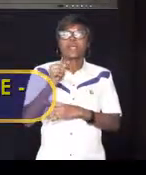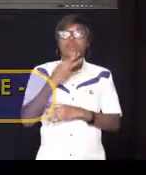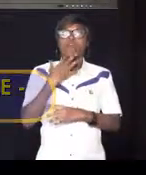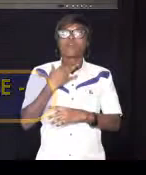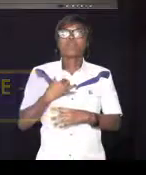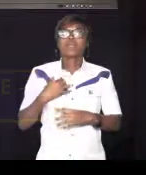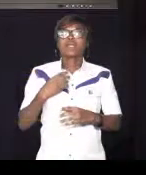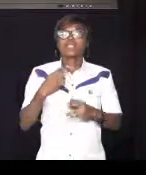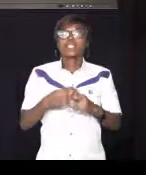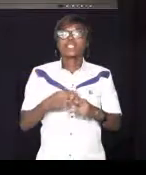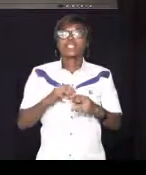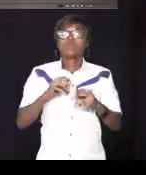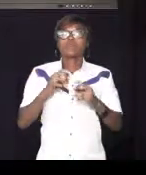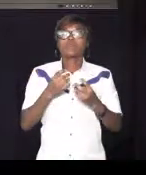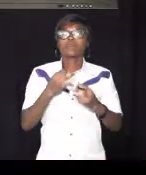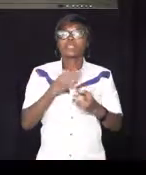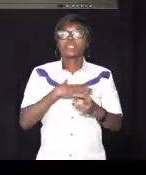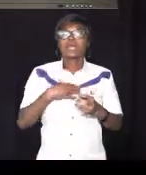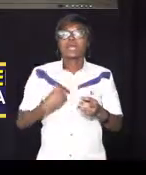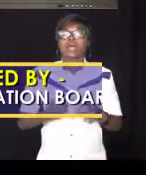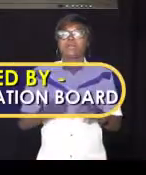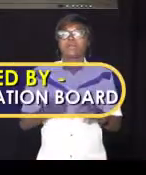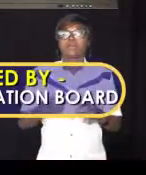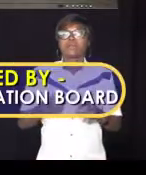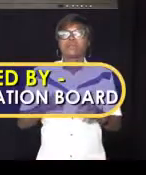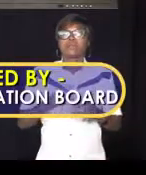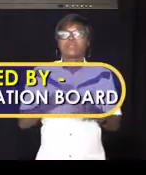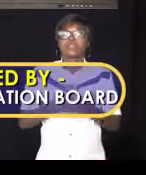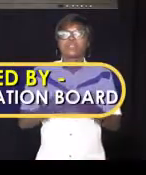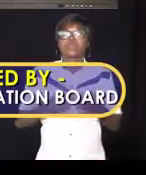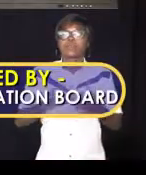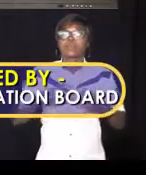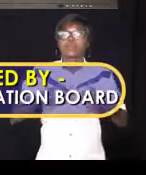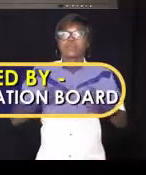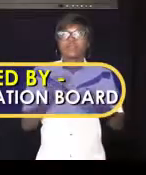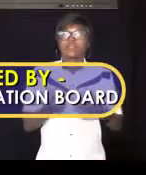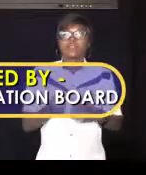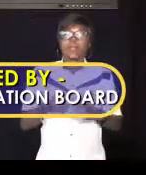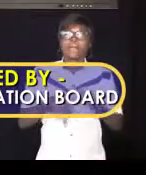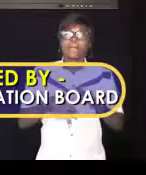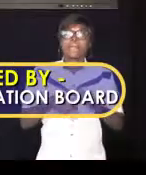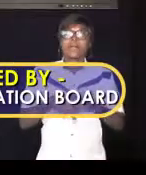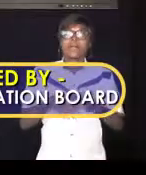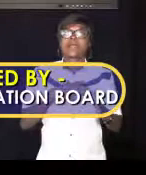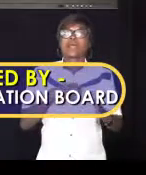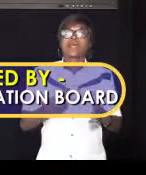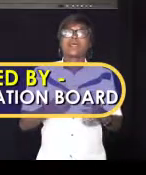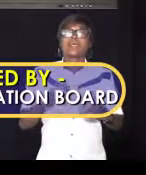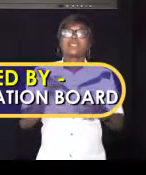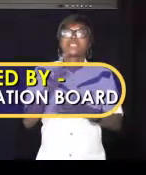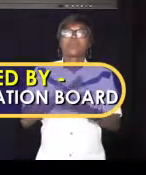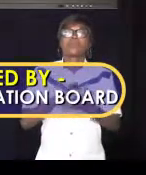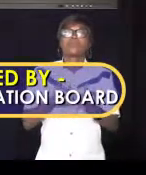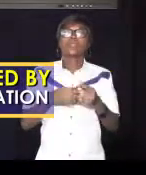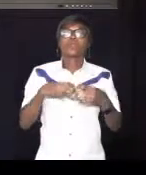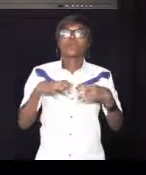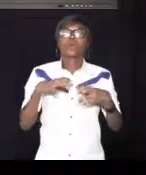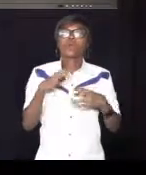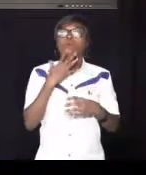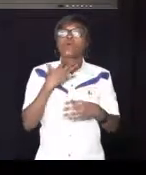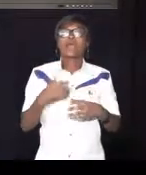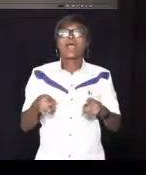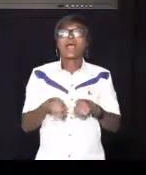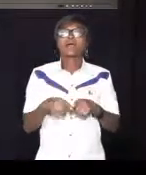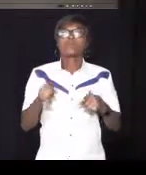into primary and secondary colors. I know you'll be wondering what we want to talk about,